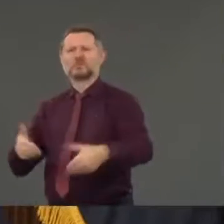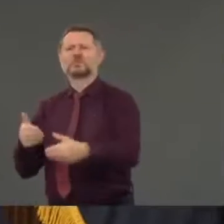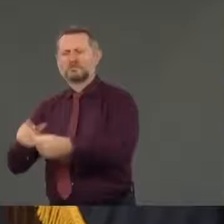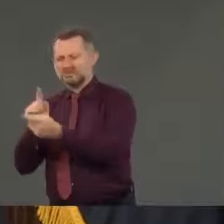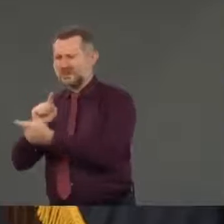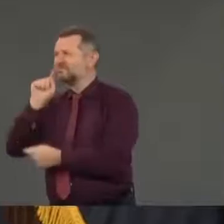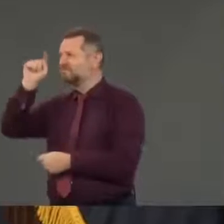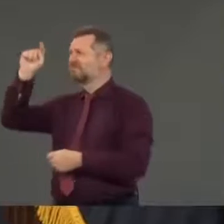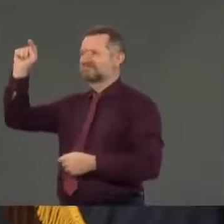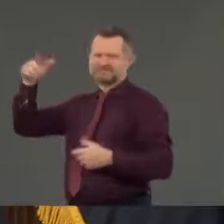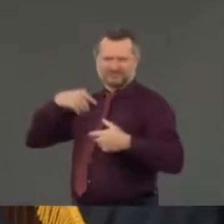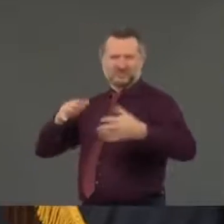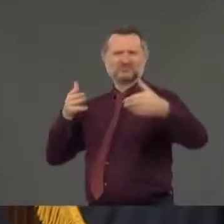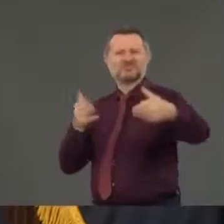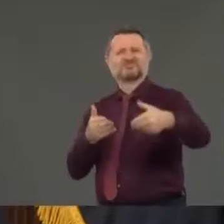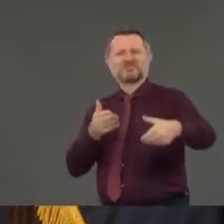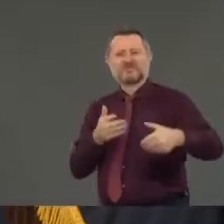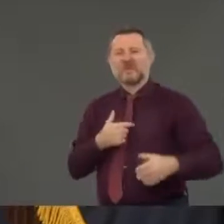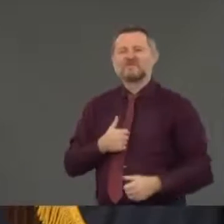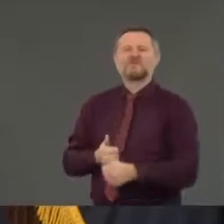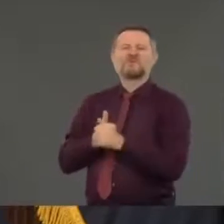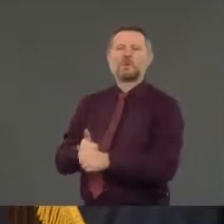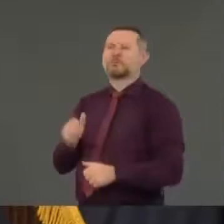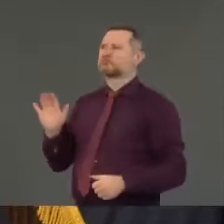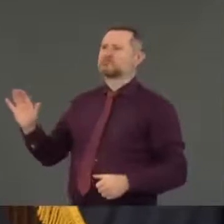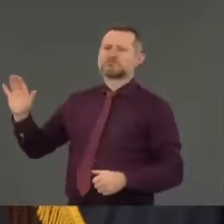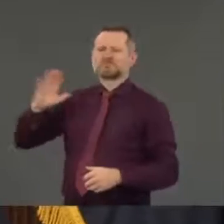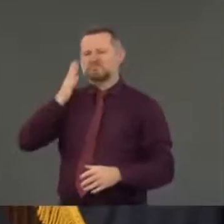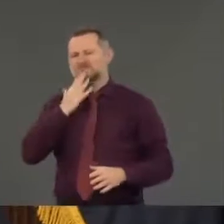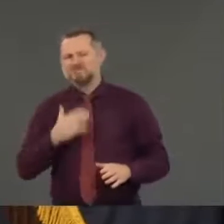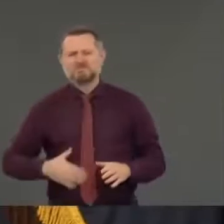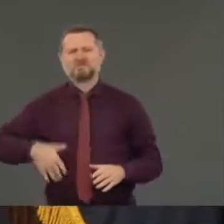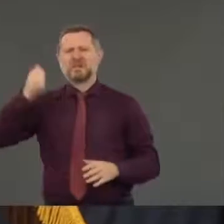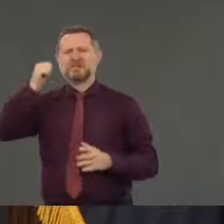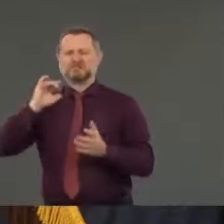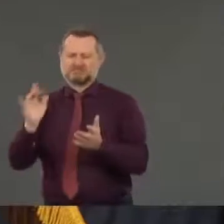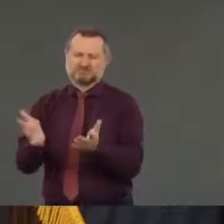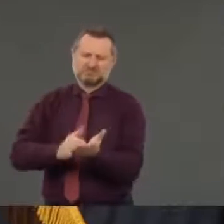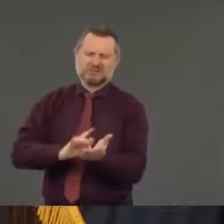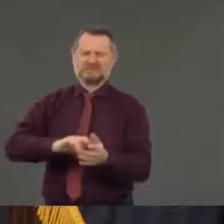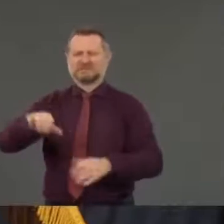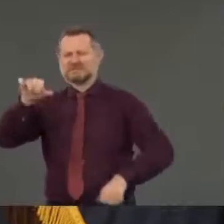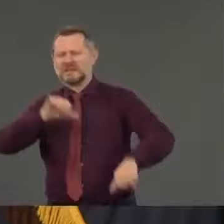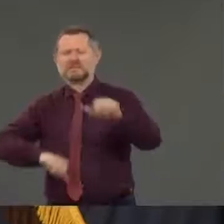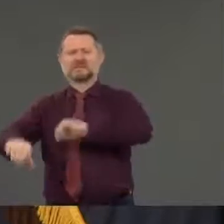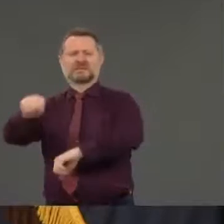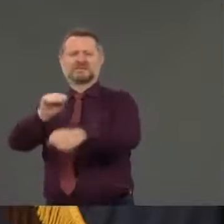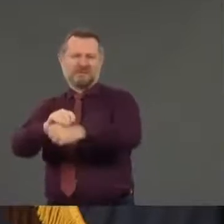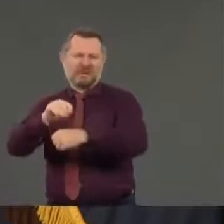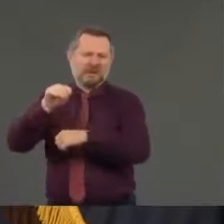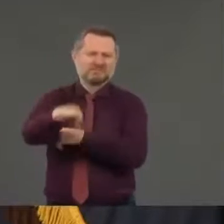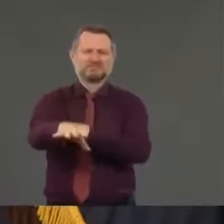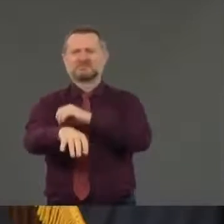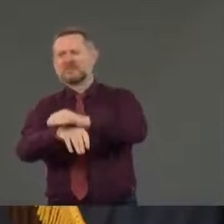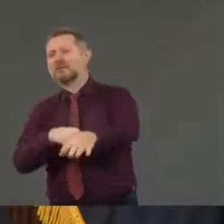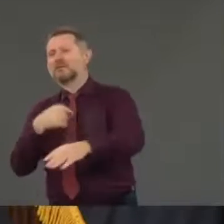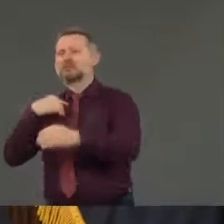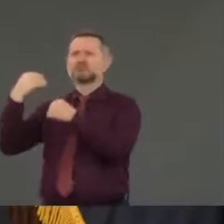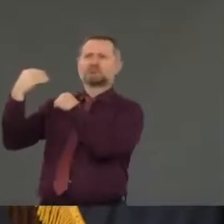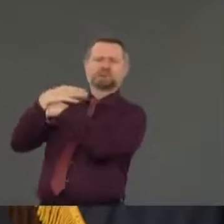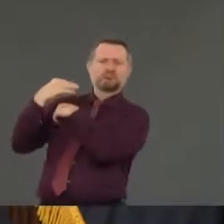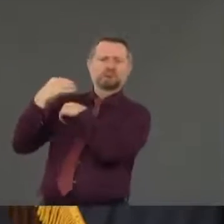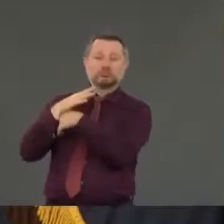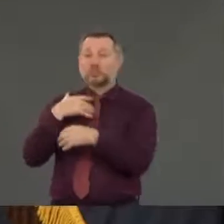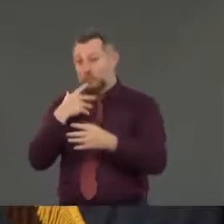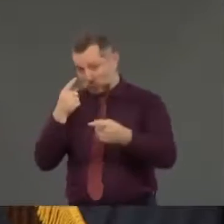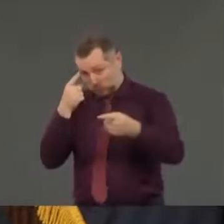just follow the best medical, scientific advice that we can get. I agree with elected